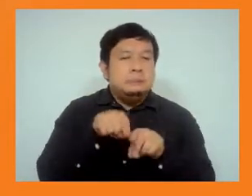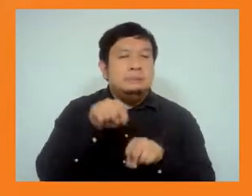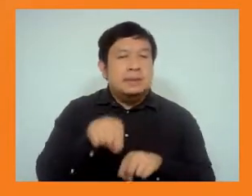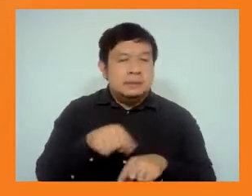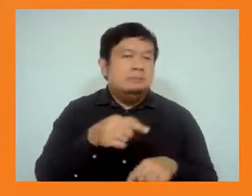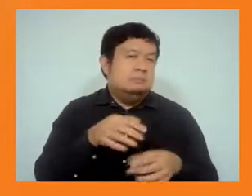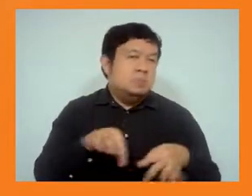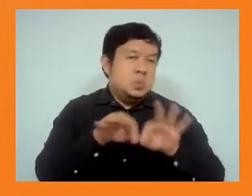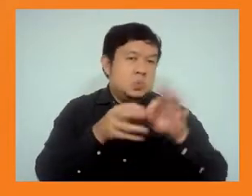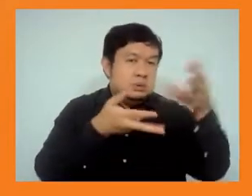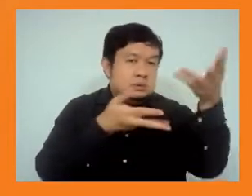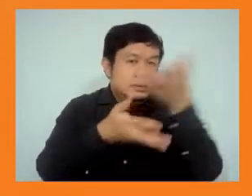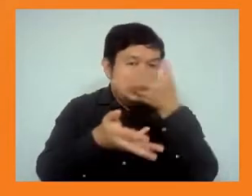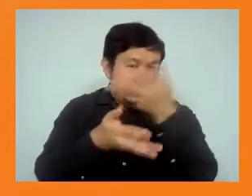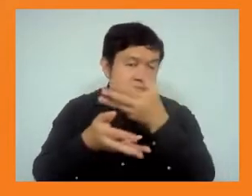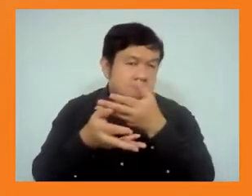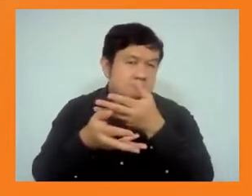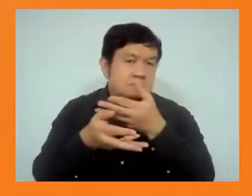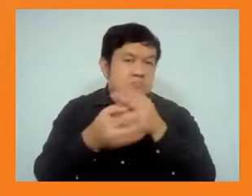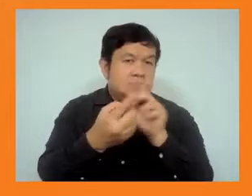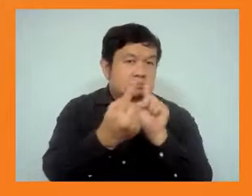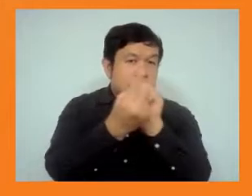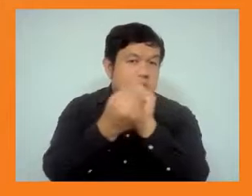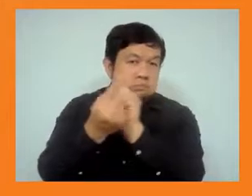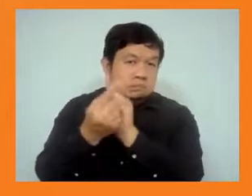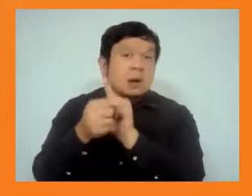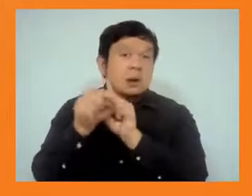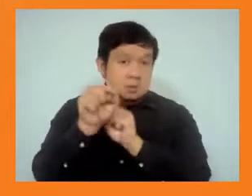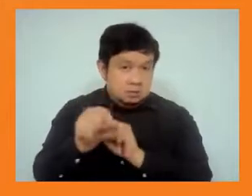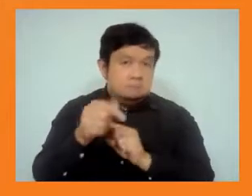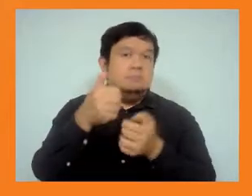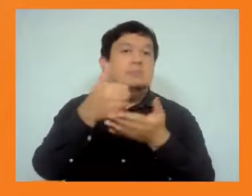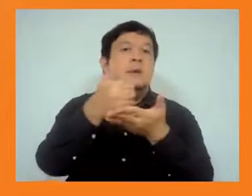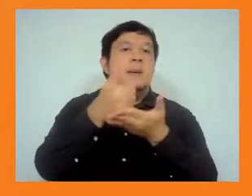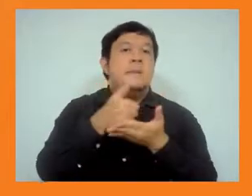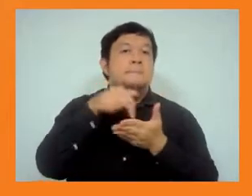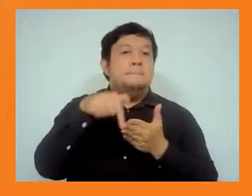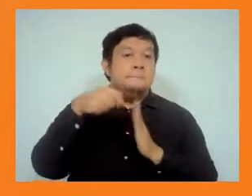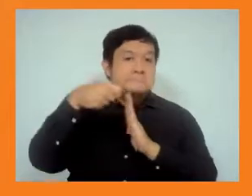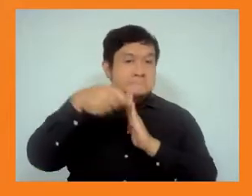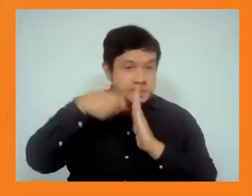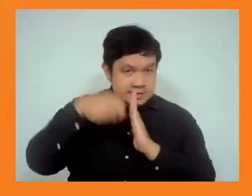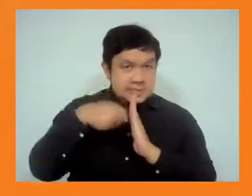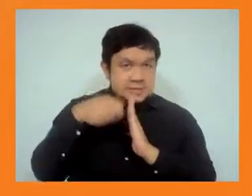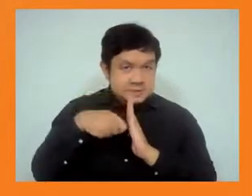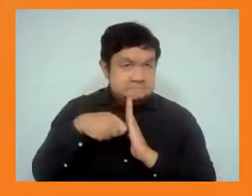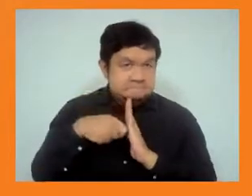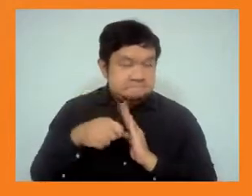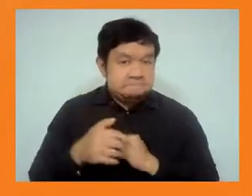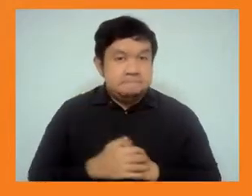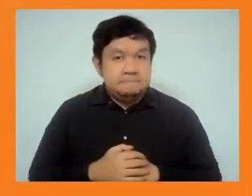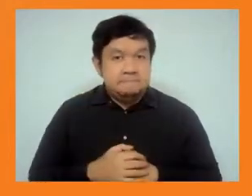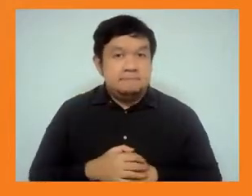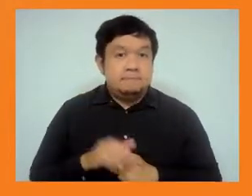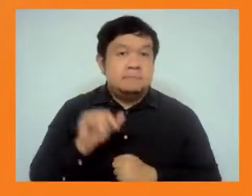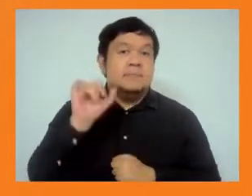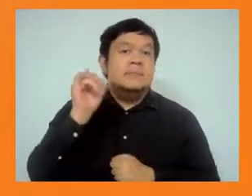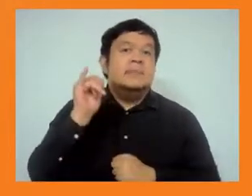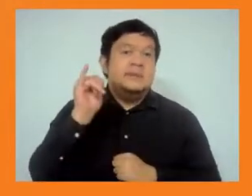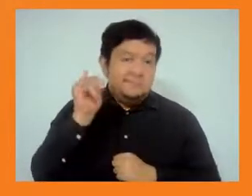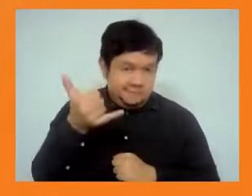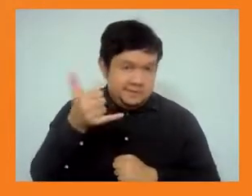for this, we have already sought that the ADB carry out an investigation rather urgently, for this really cannot